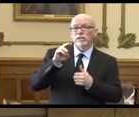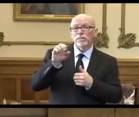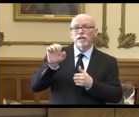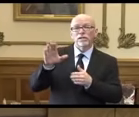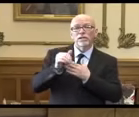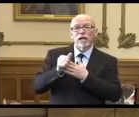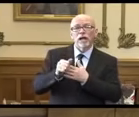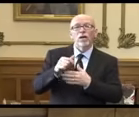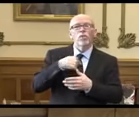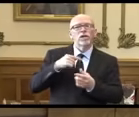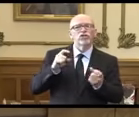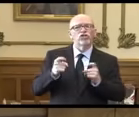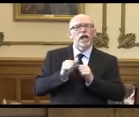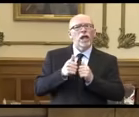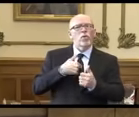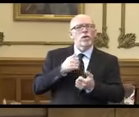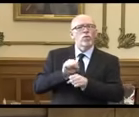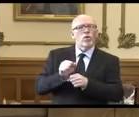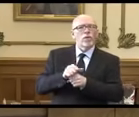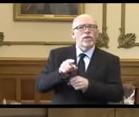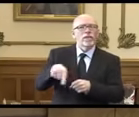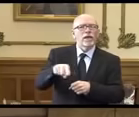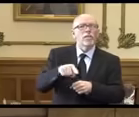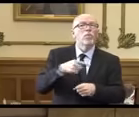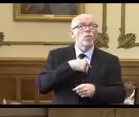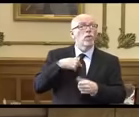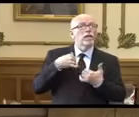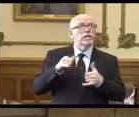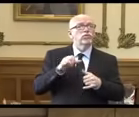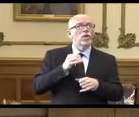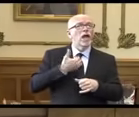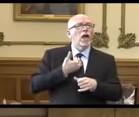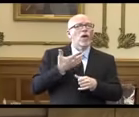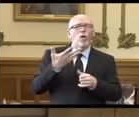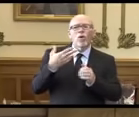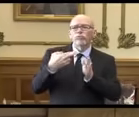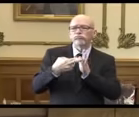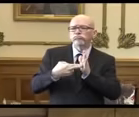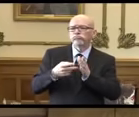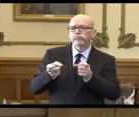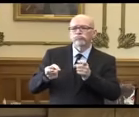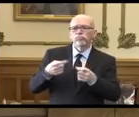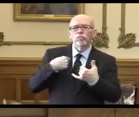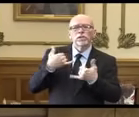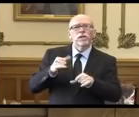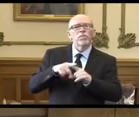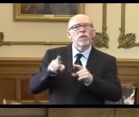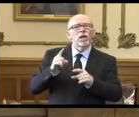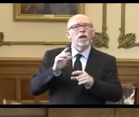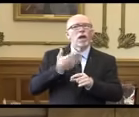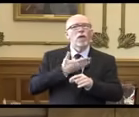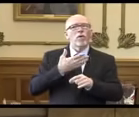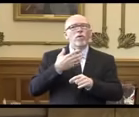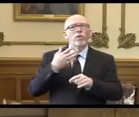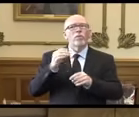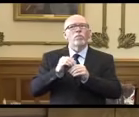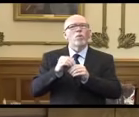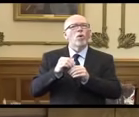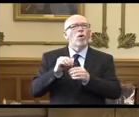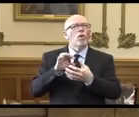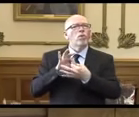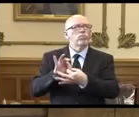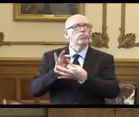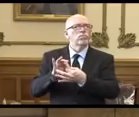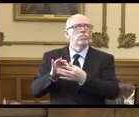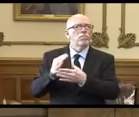changed how we work with them. And so although we still do our regulatory function, we use a lot of that workforce now more in partnership, and it's